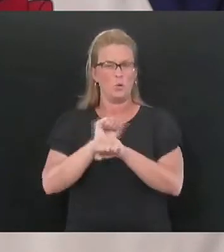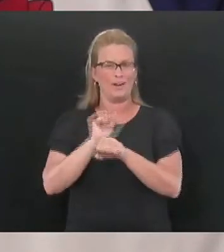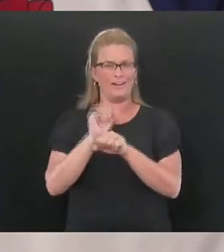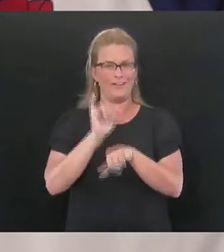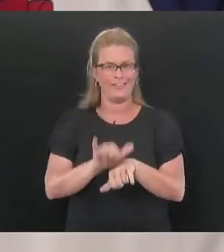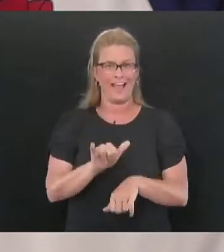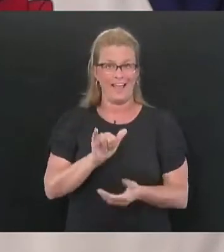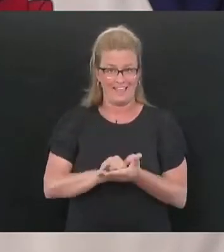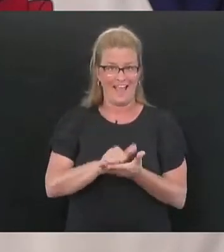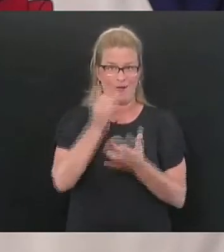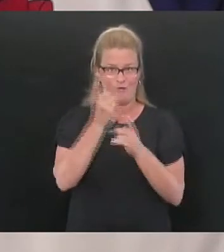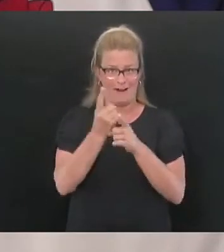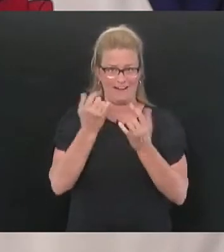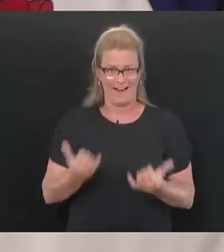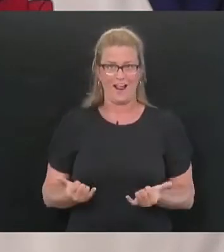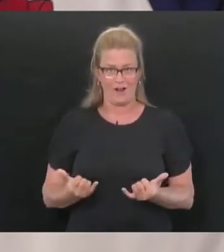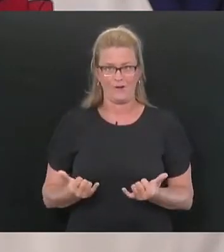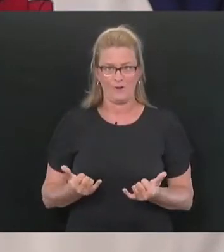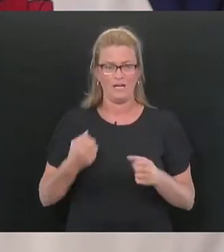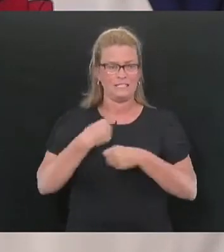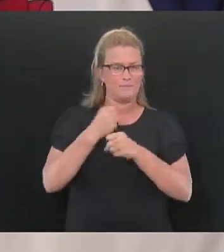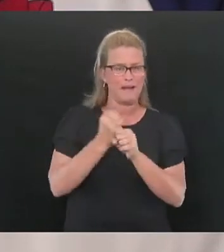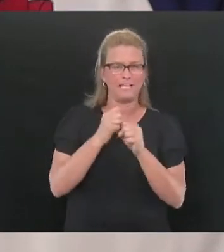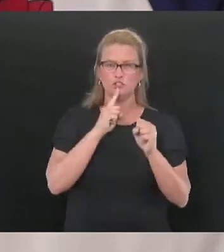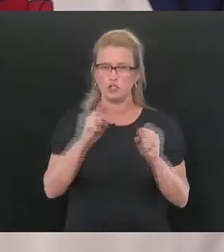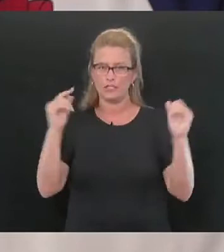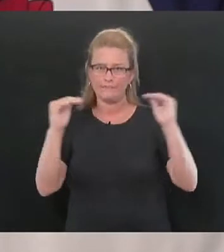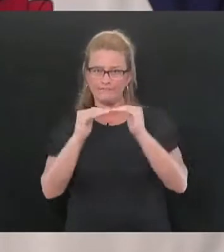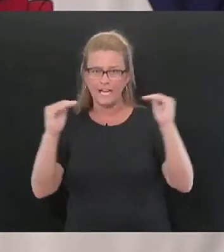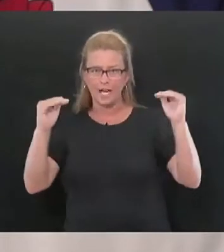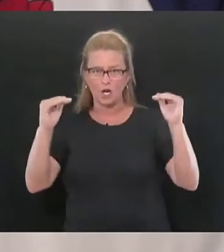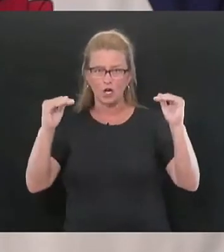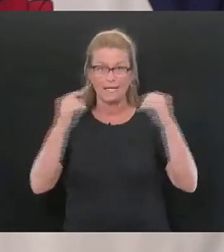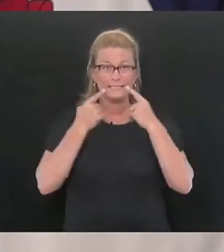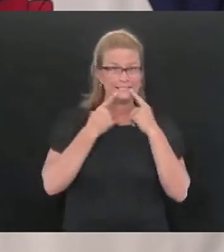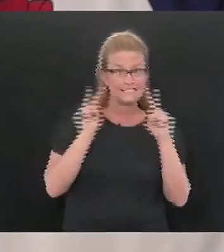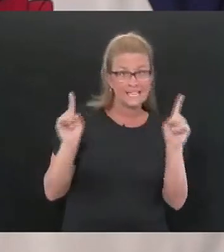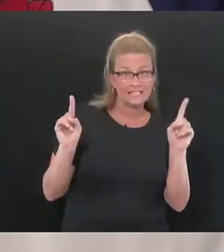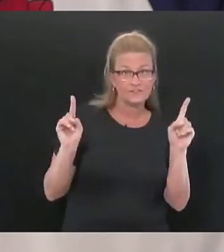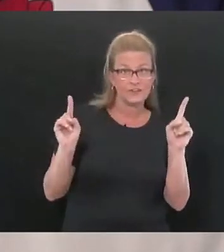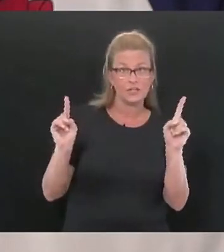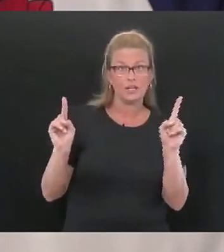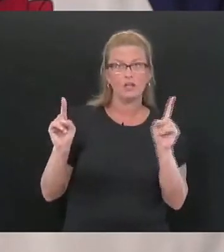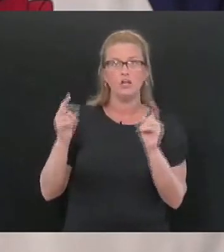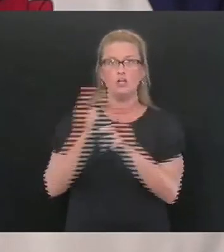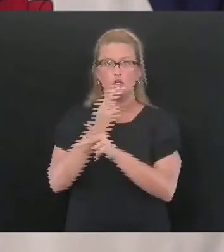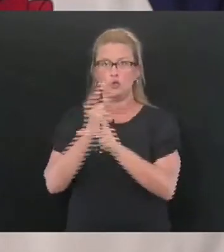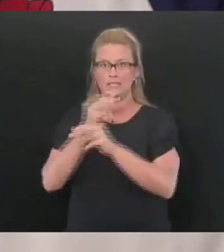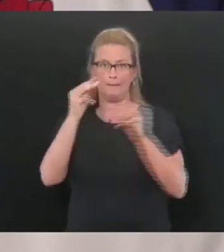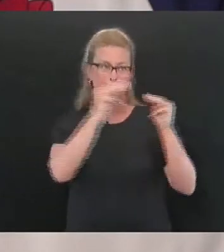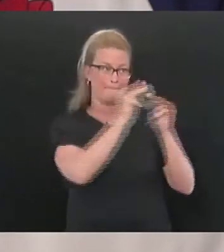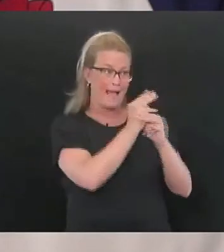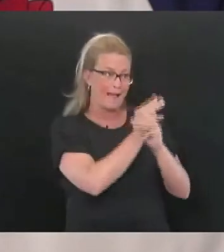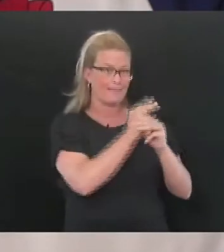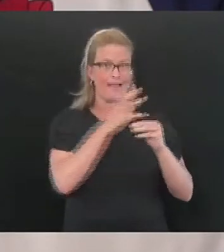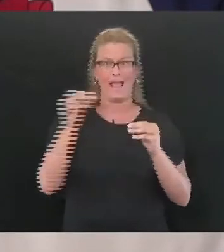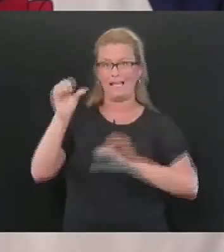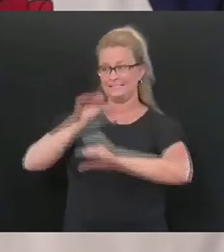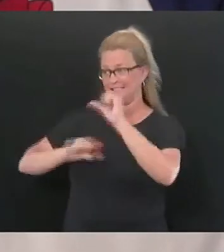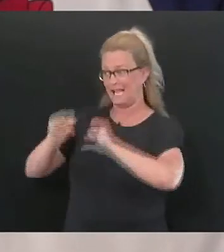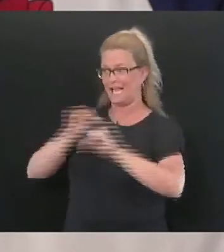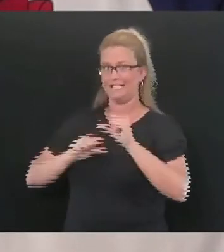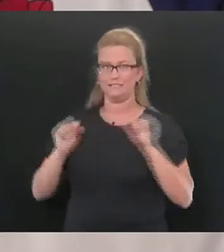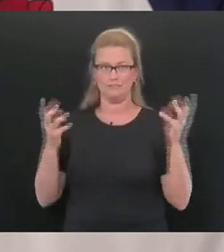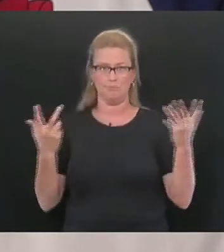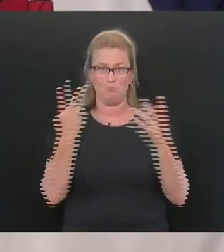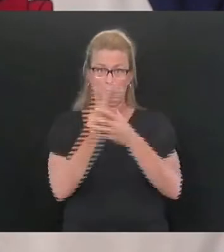able to get a fair and good, in fact, outstanding scientific mathematical metric